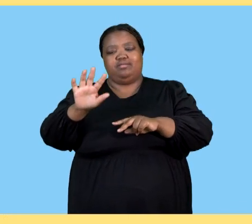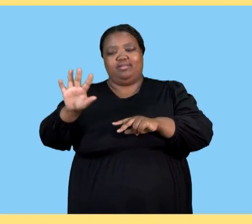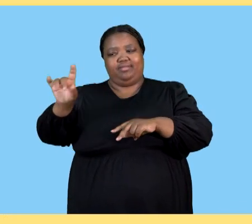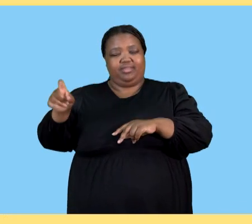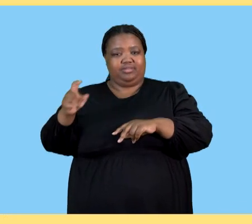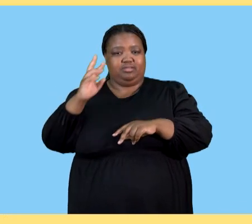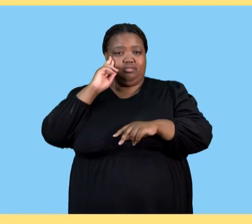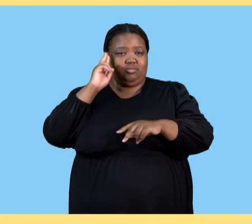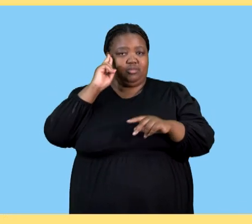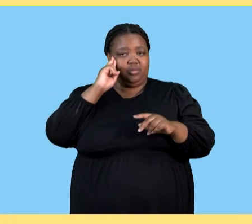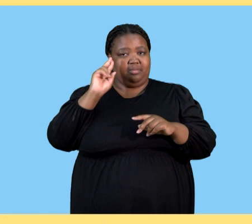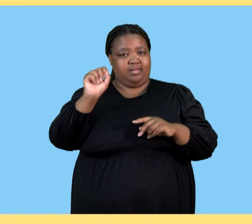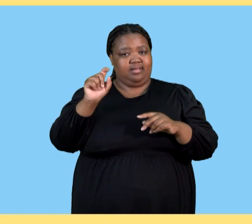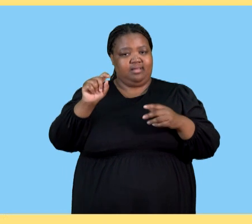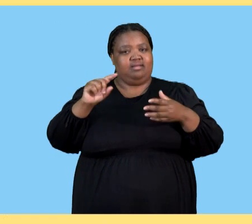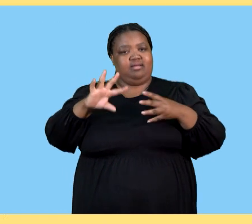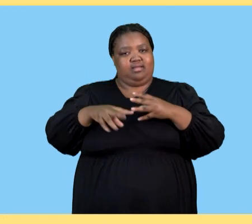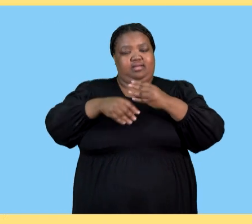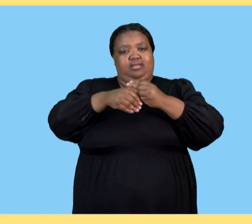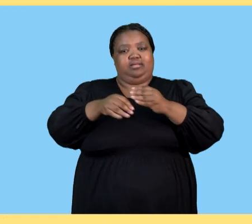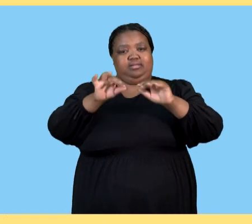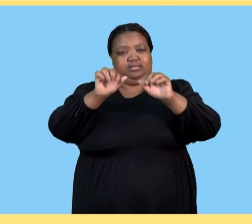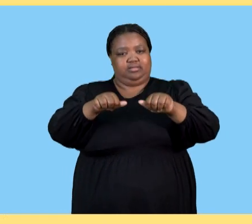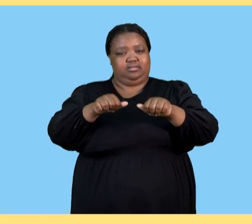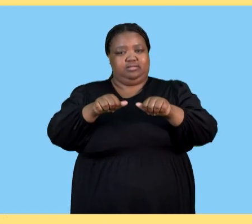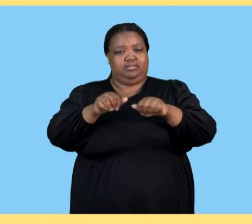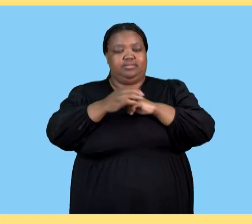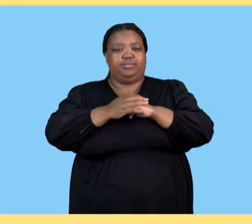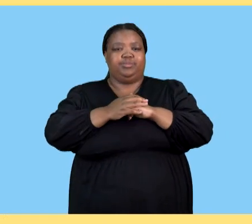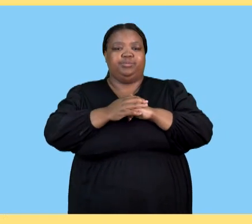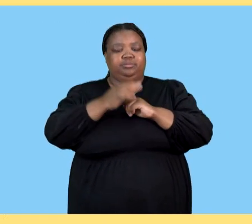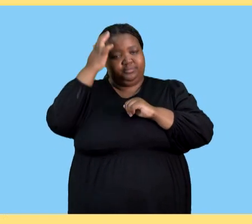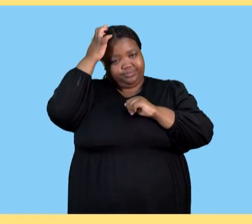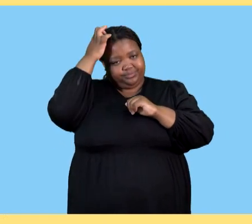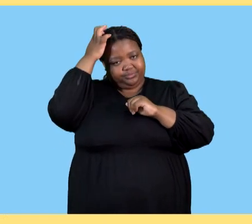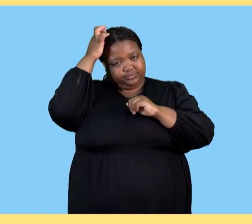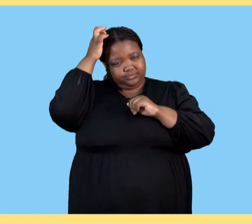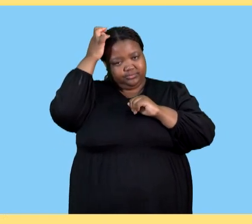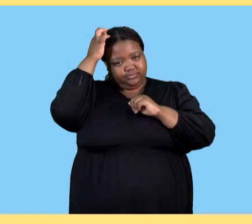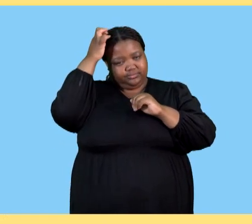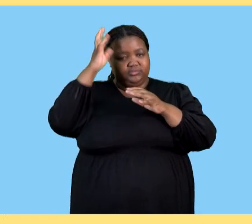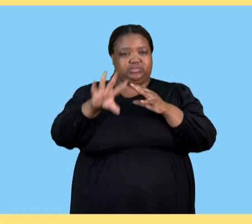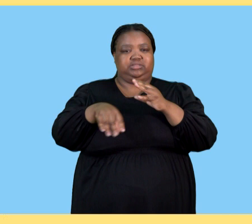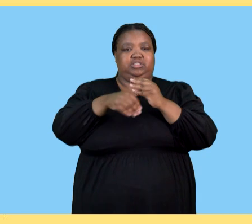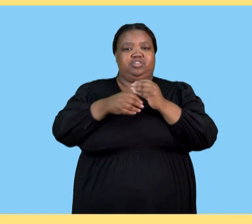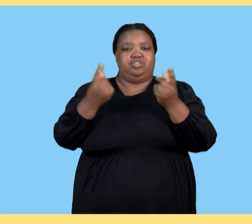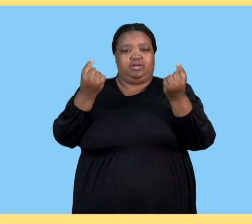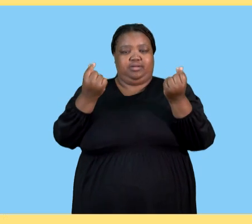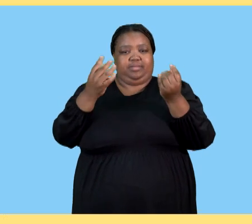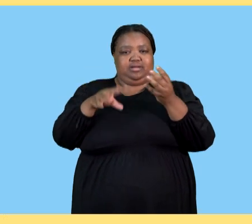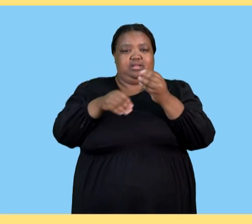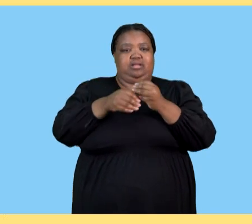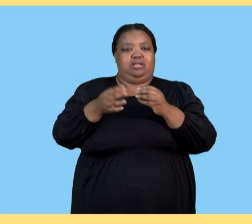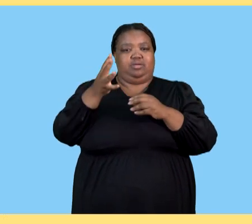125,000. Remember, I'm adding this one. Then I'll come and add my additional